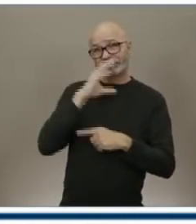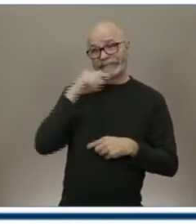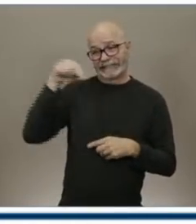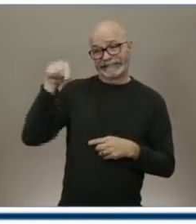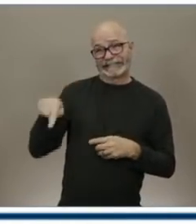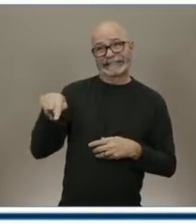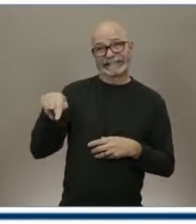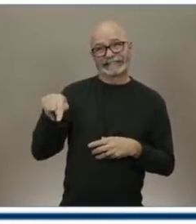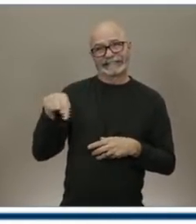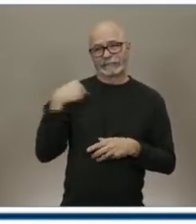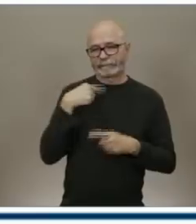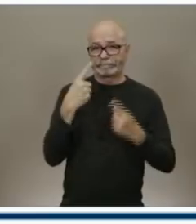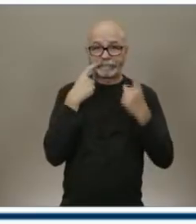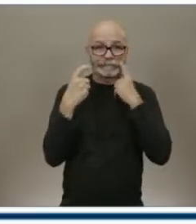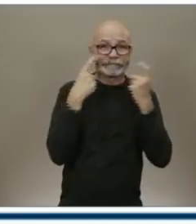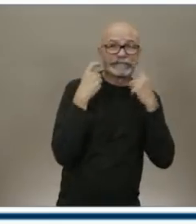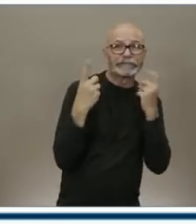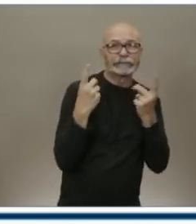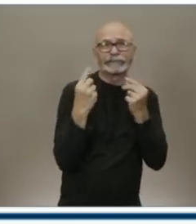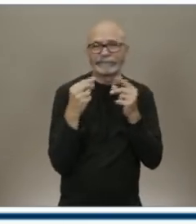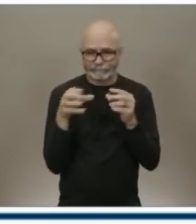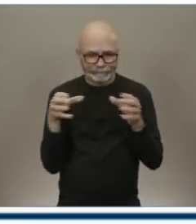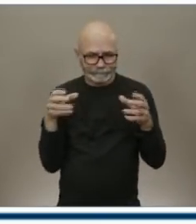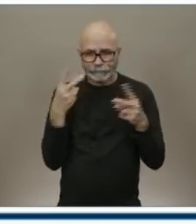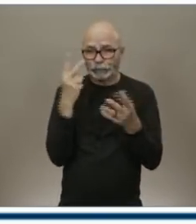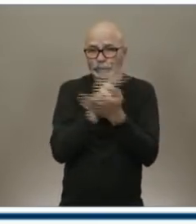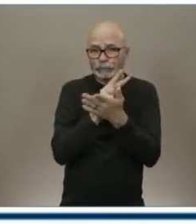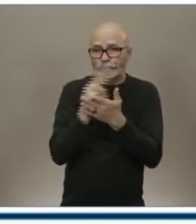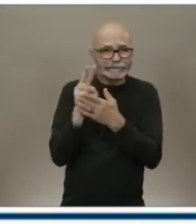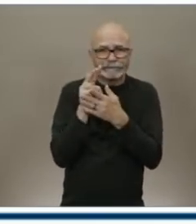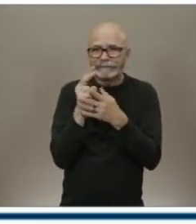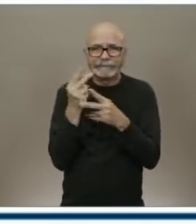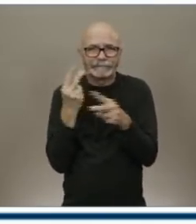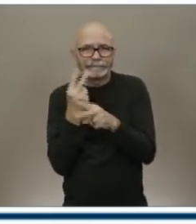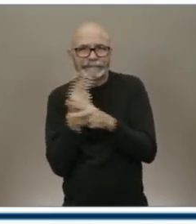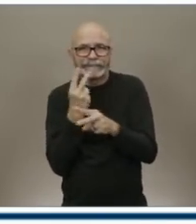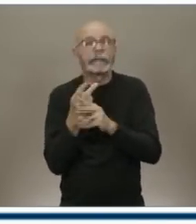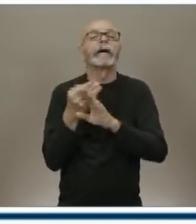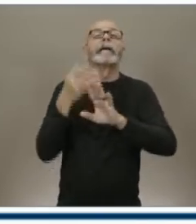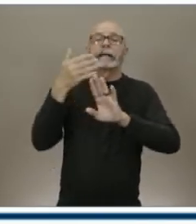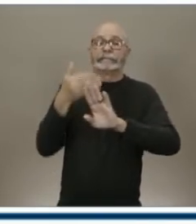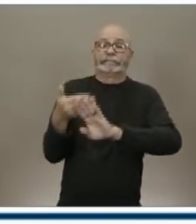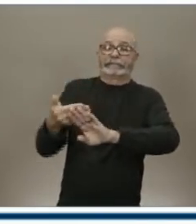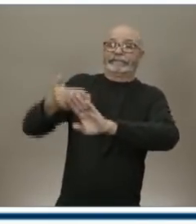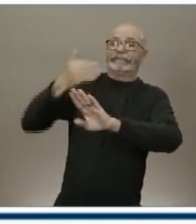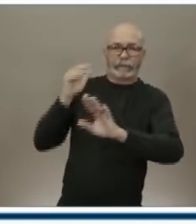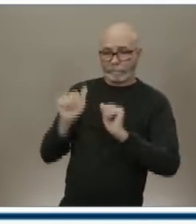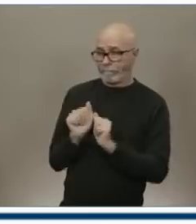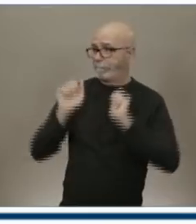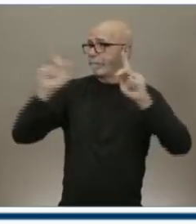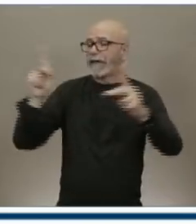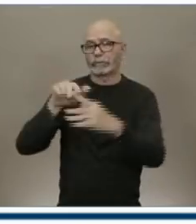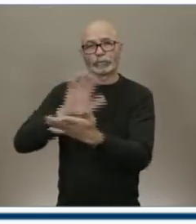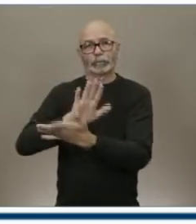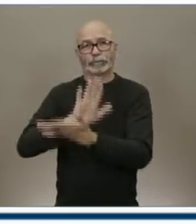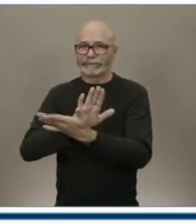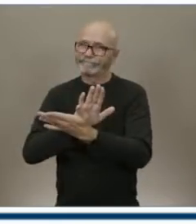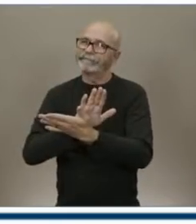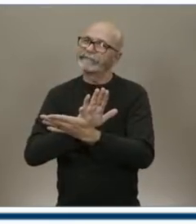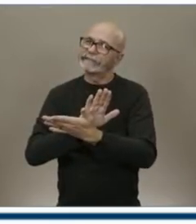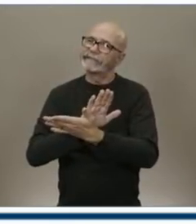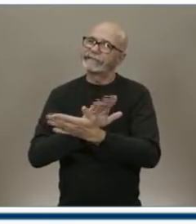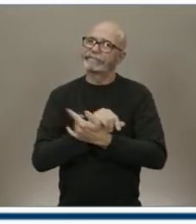return to school. It's that 2-week period as we did when it came to closing other businesses. It is our hope, though, this will not